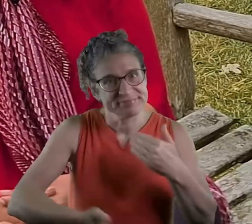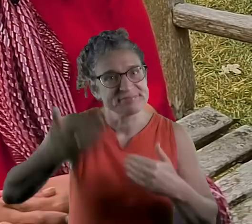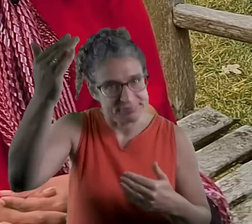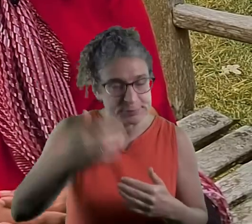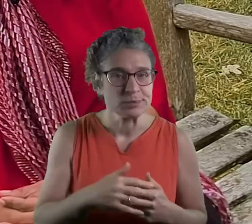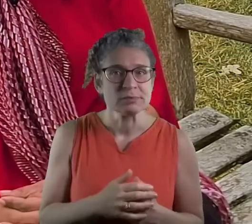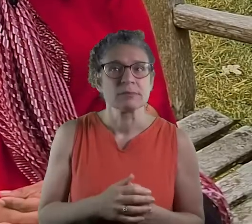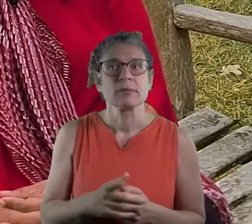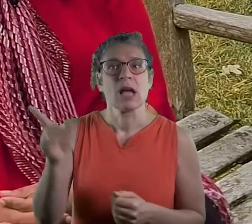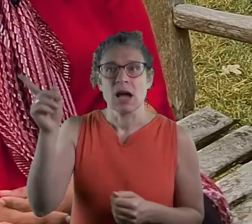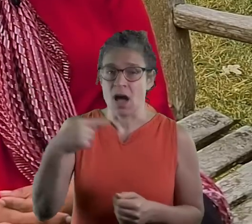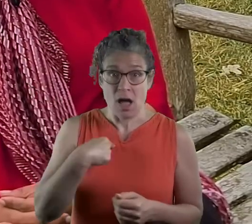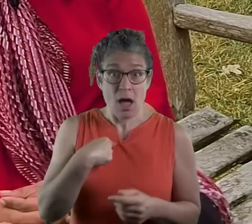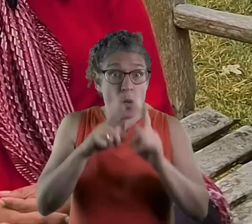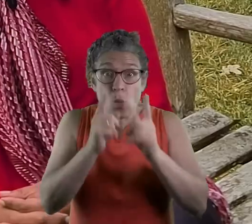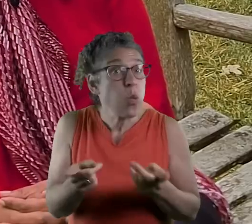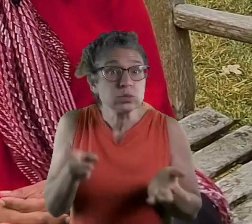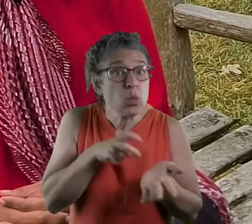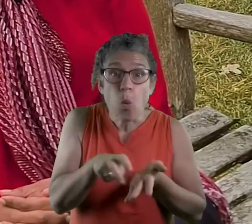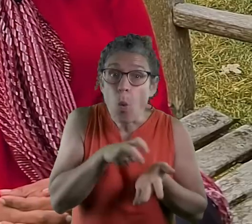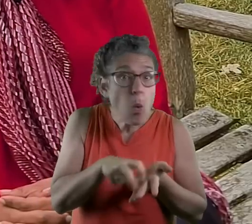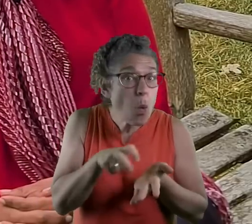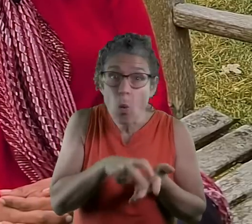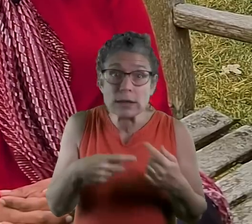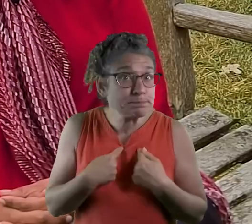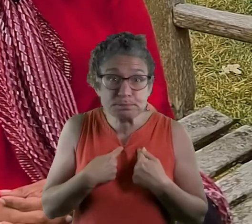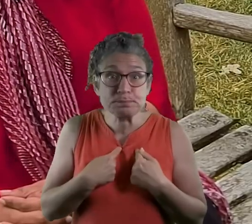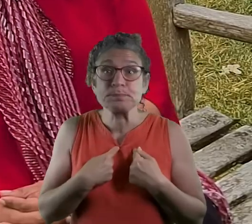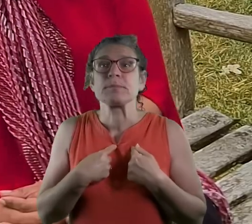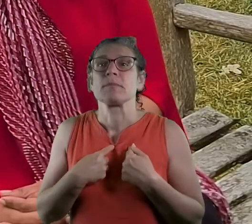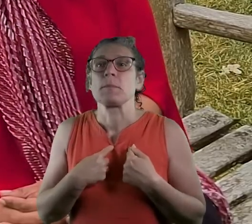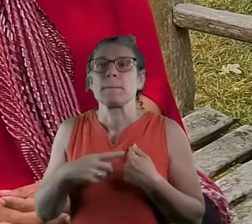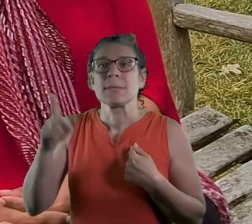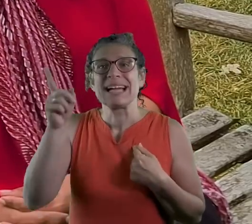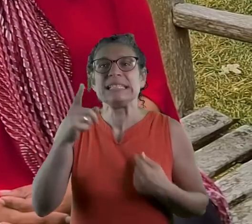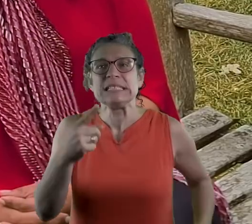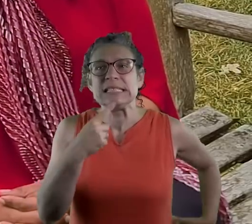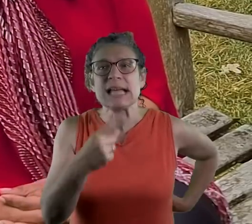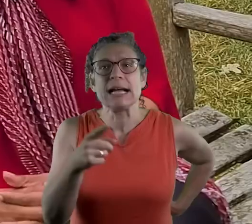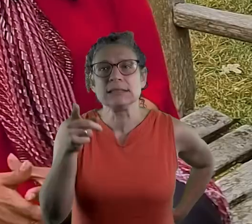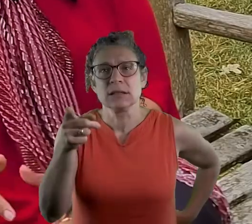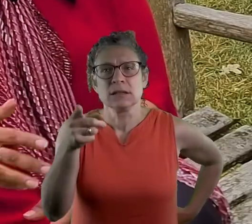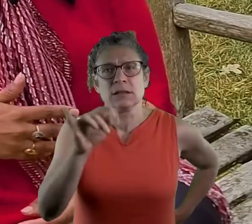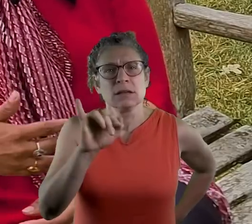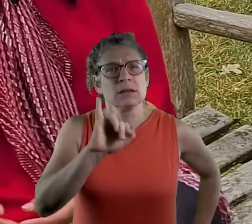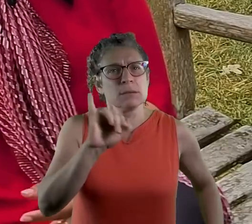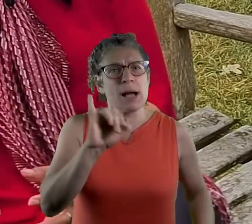I was also unable to walk, and was told that I had